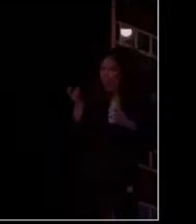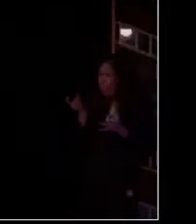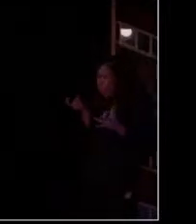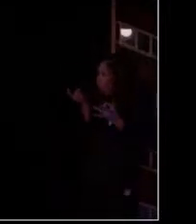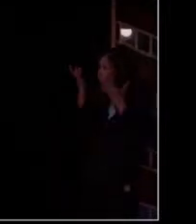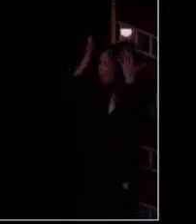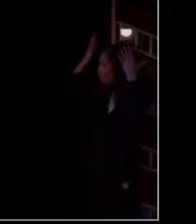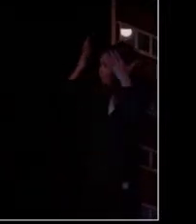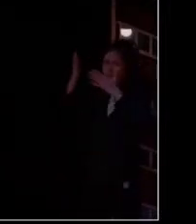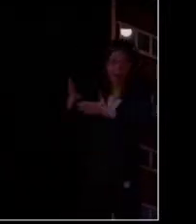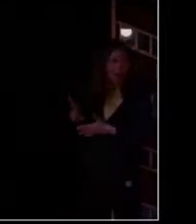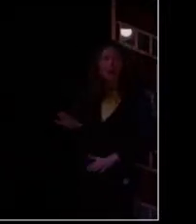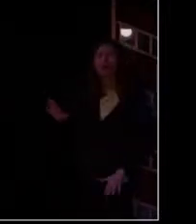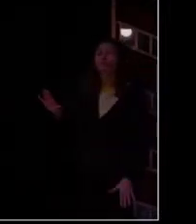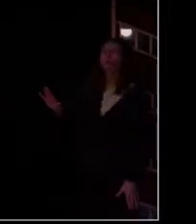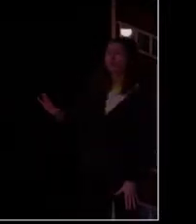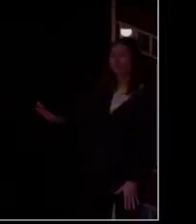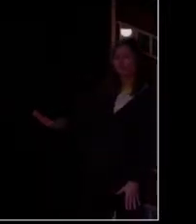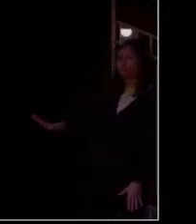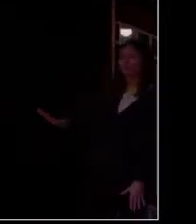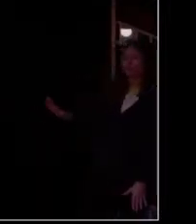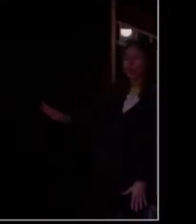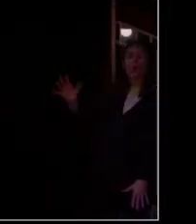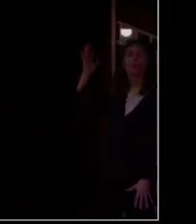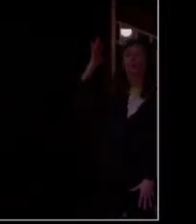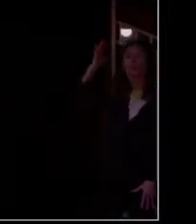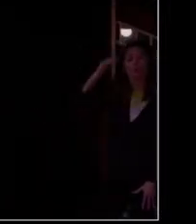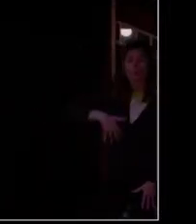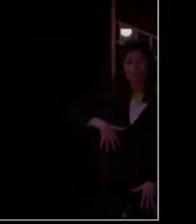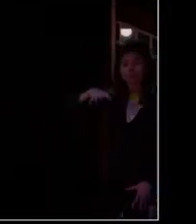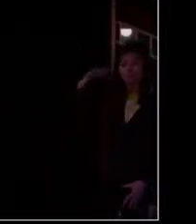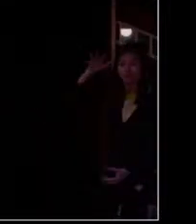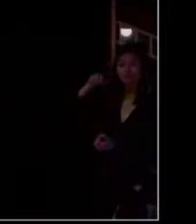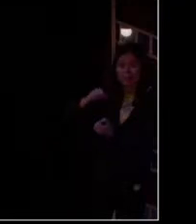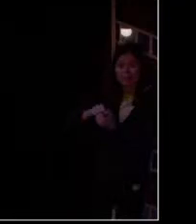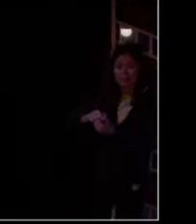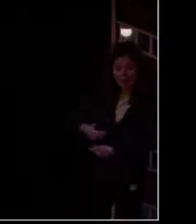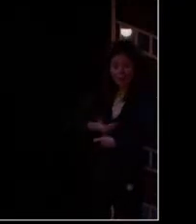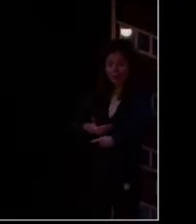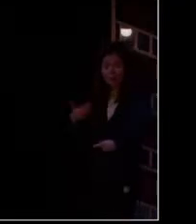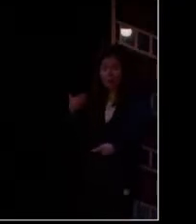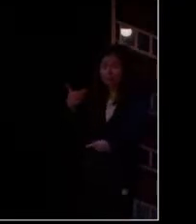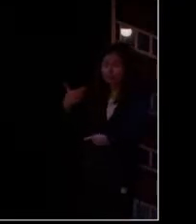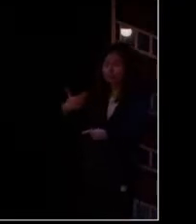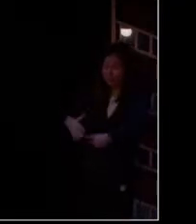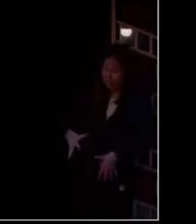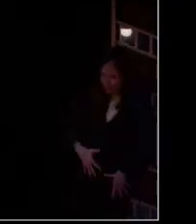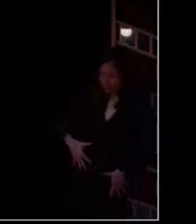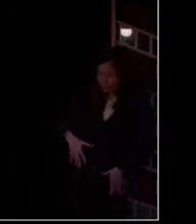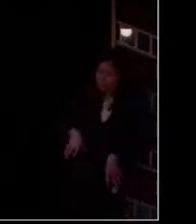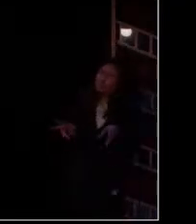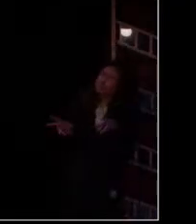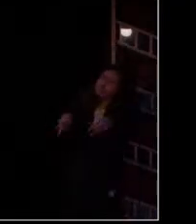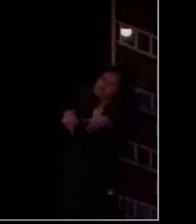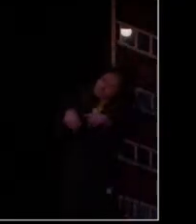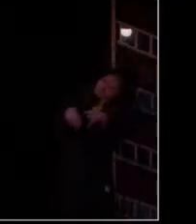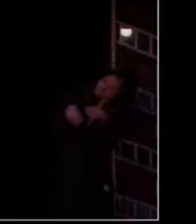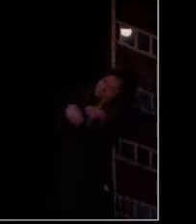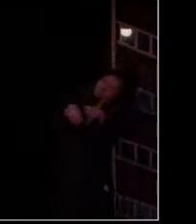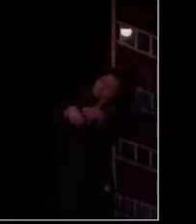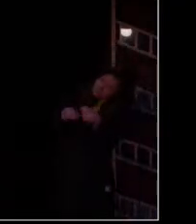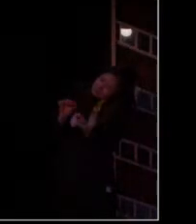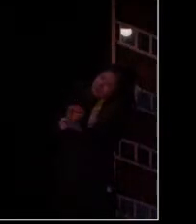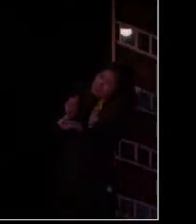sir. The child was prisoner to the womb, but now she's freed by nature's